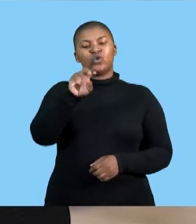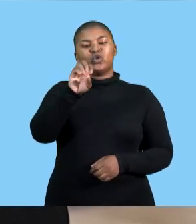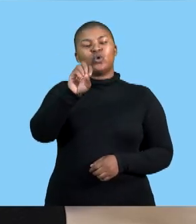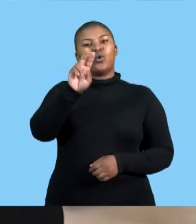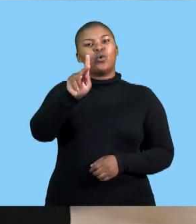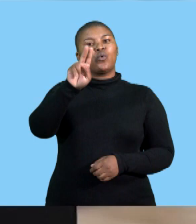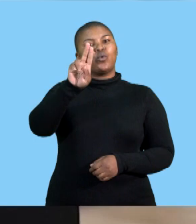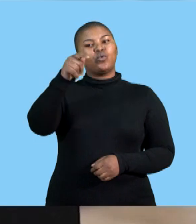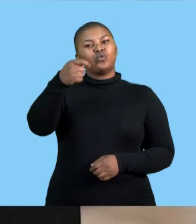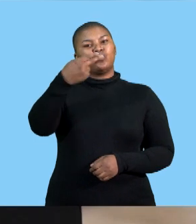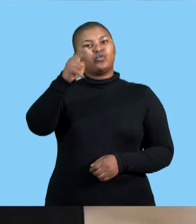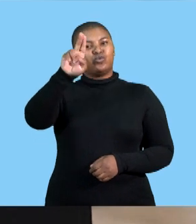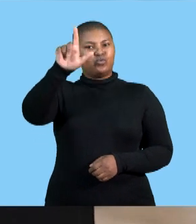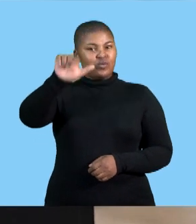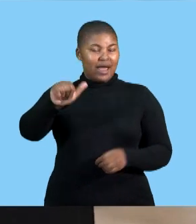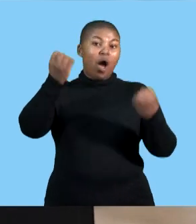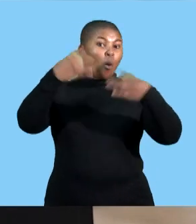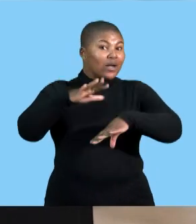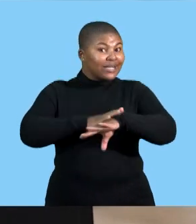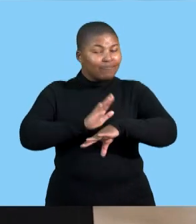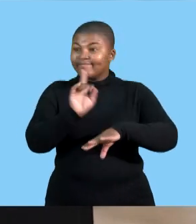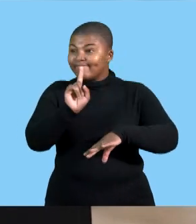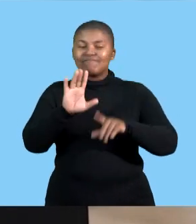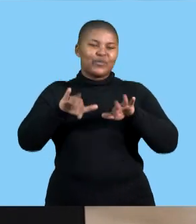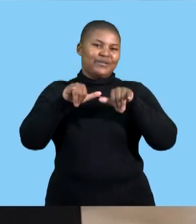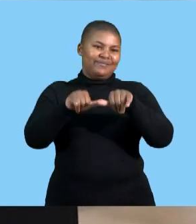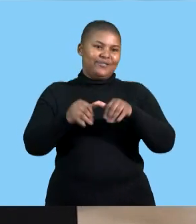Nokuthula Zulu. Without wasting your time,